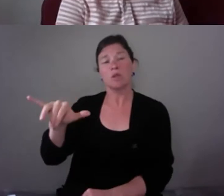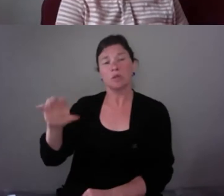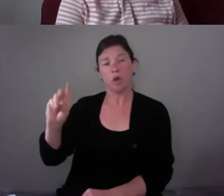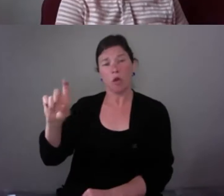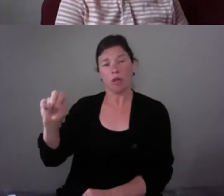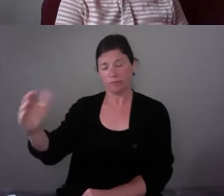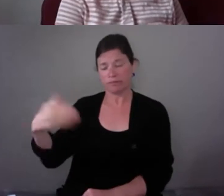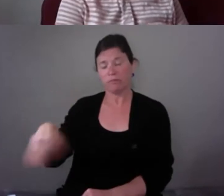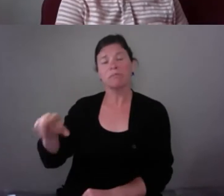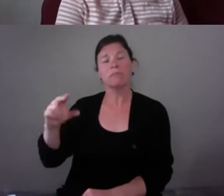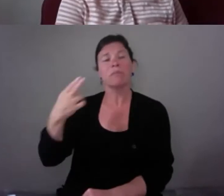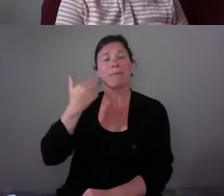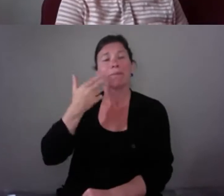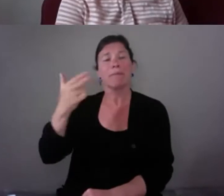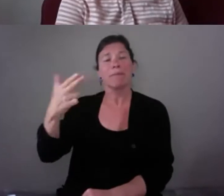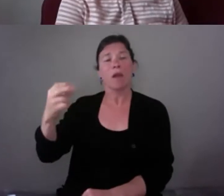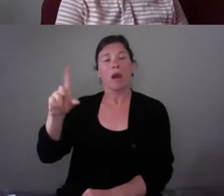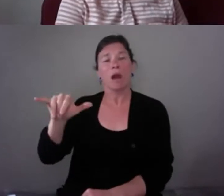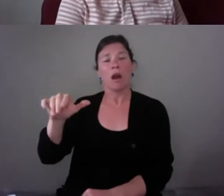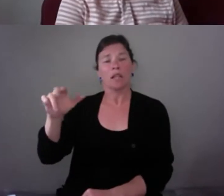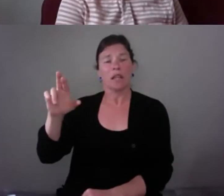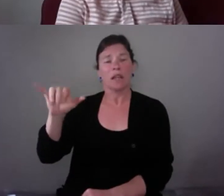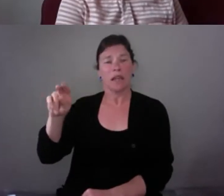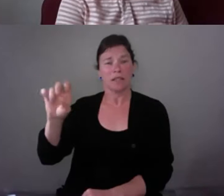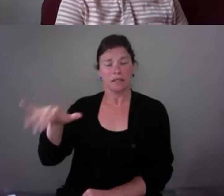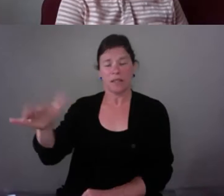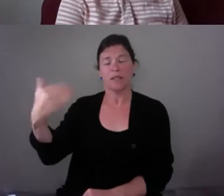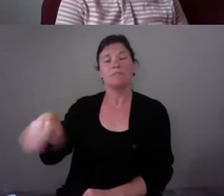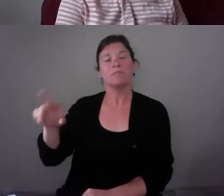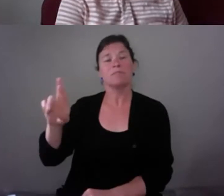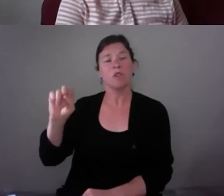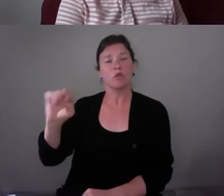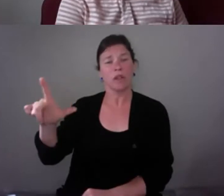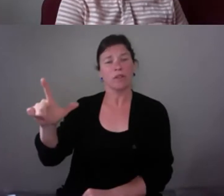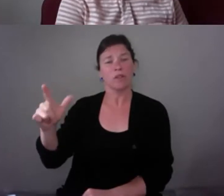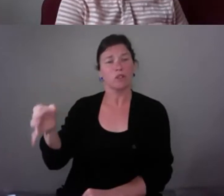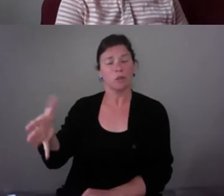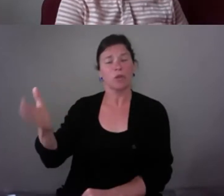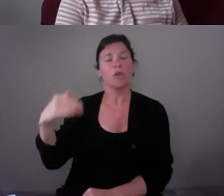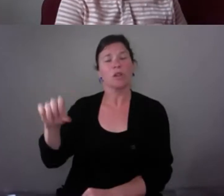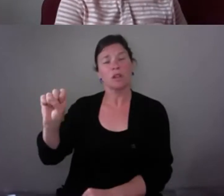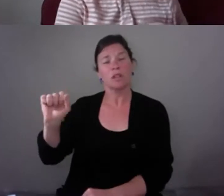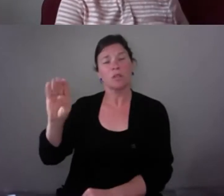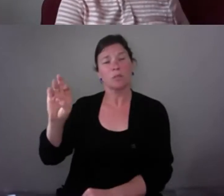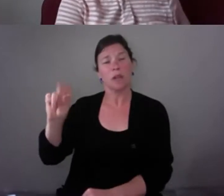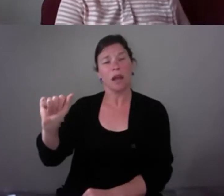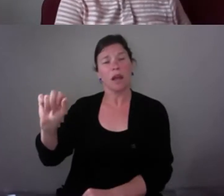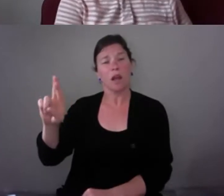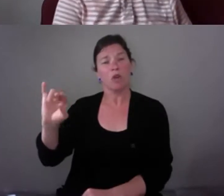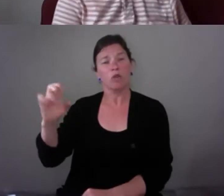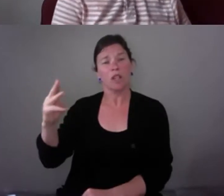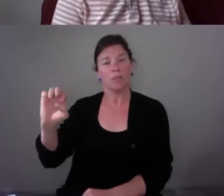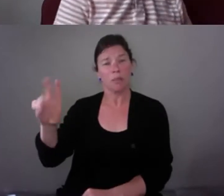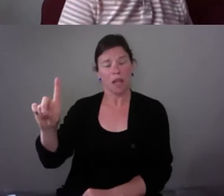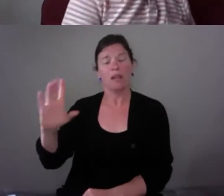Yancey, Lacey Rodriguez, Rachel Robinson, Kim Champney, Sabrina Richmond, and